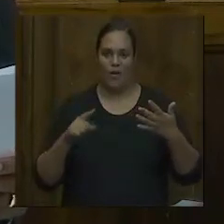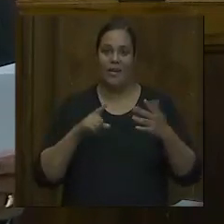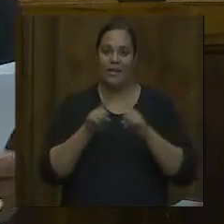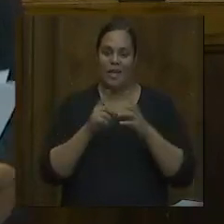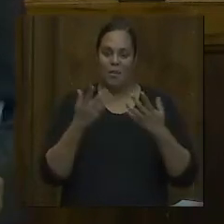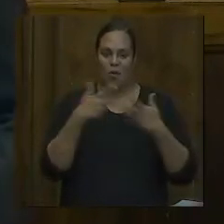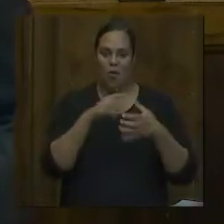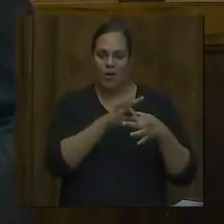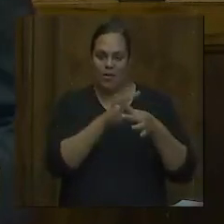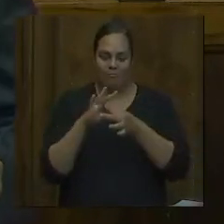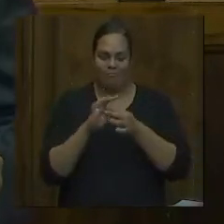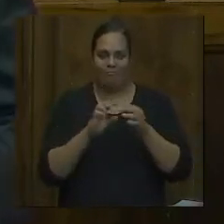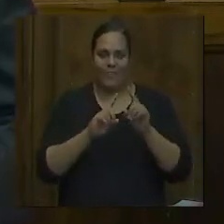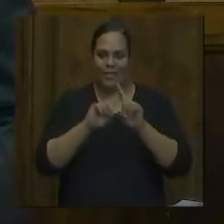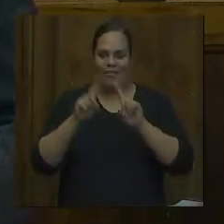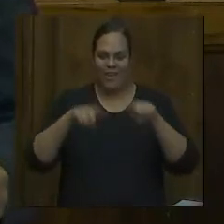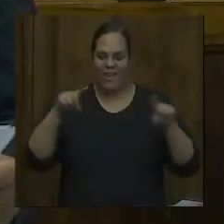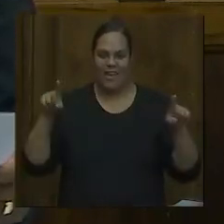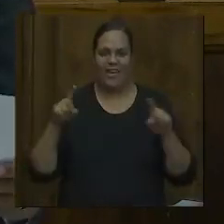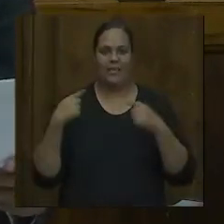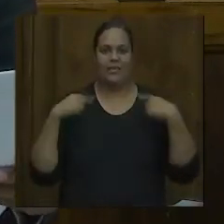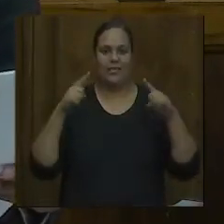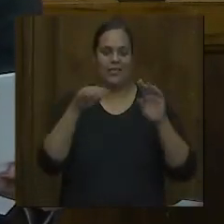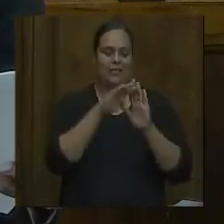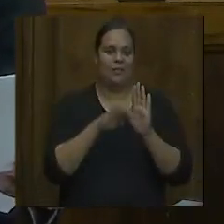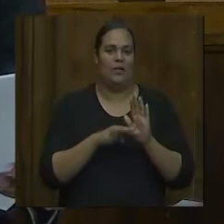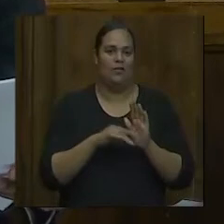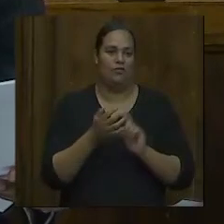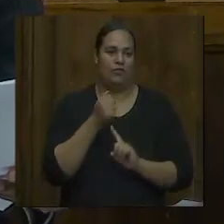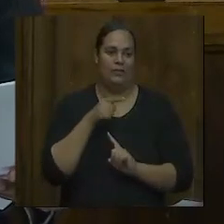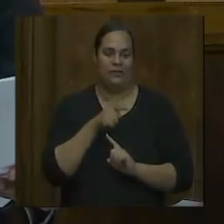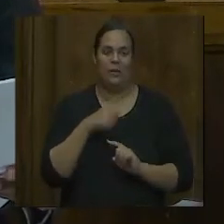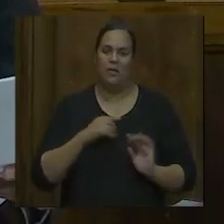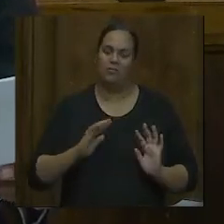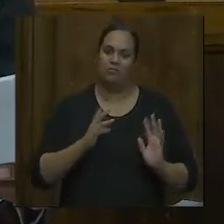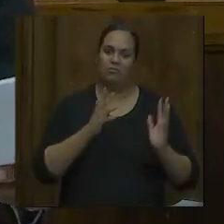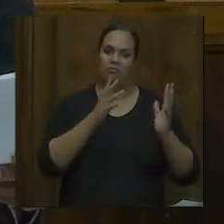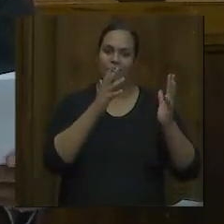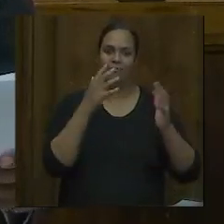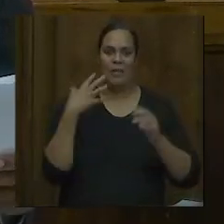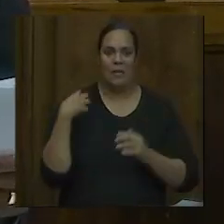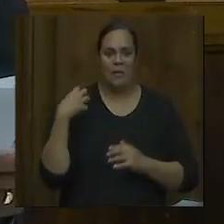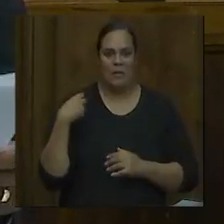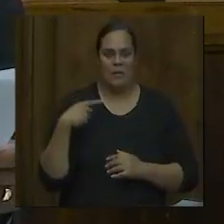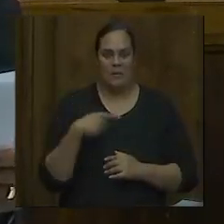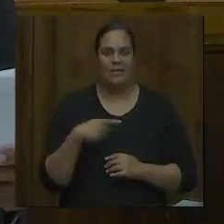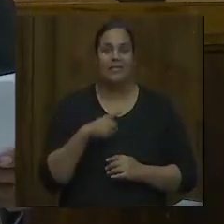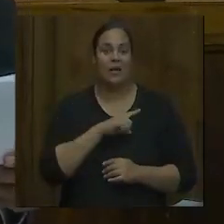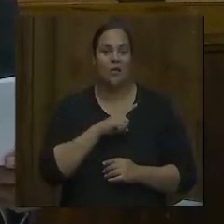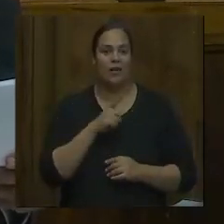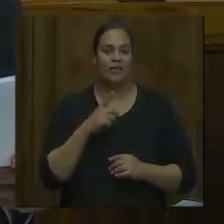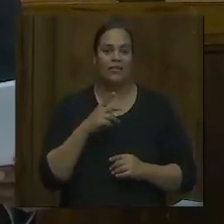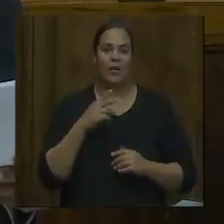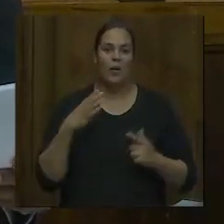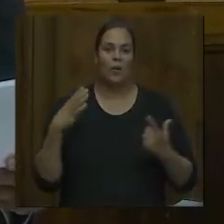coordinating her various successful programs. I commend Minister Andrew Marais for the